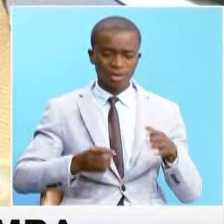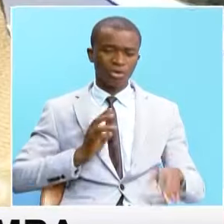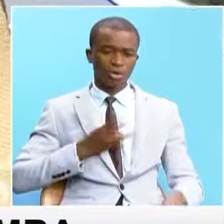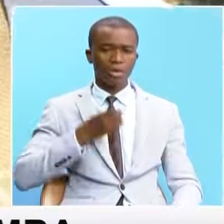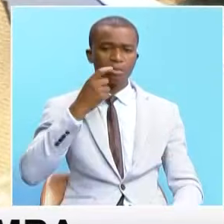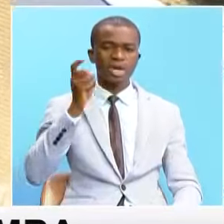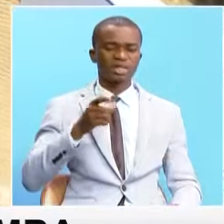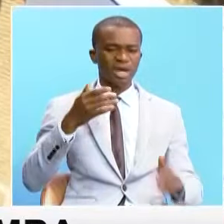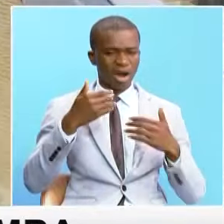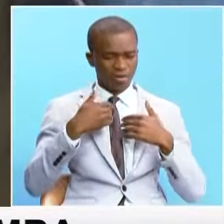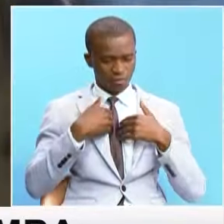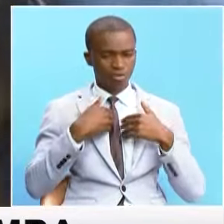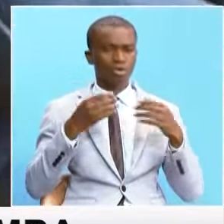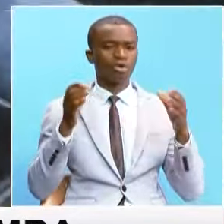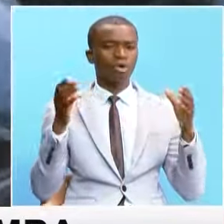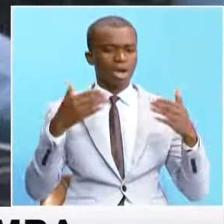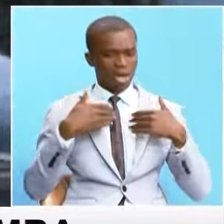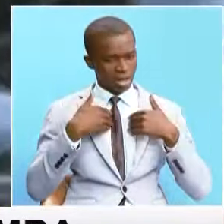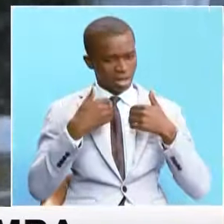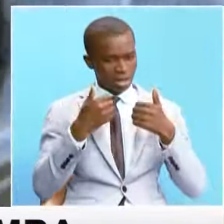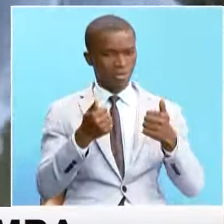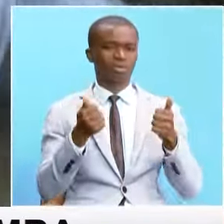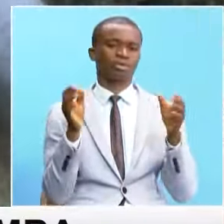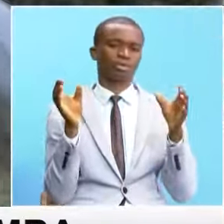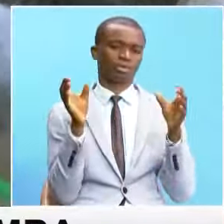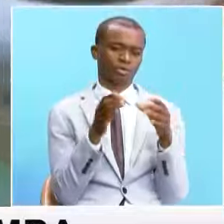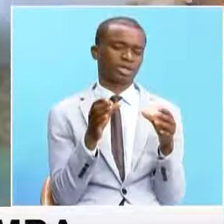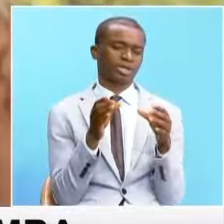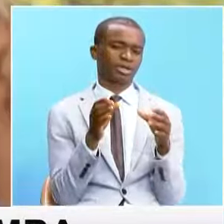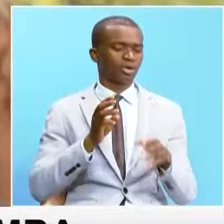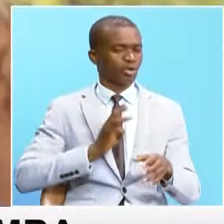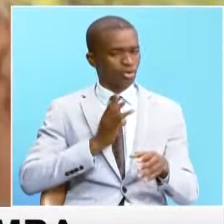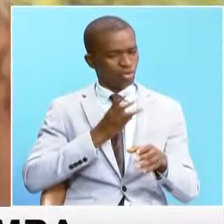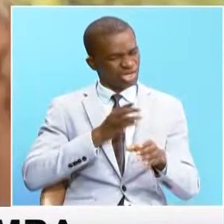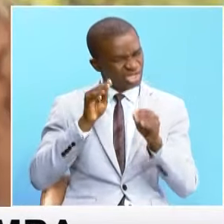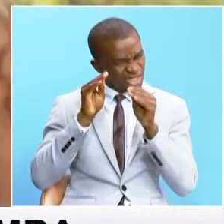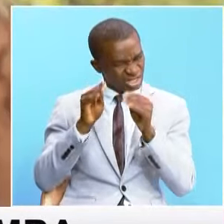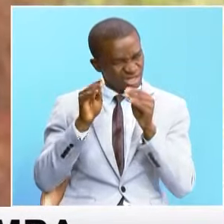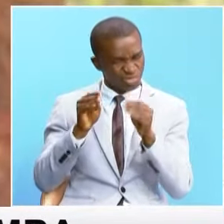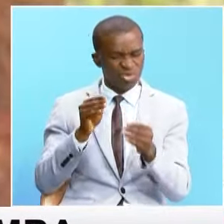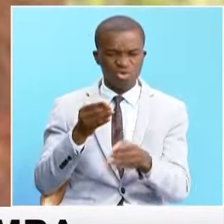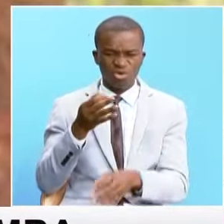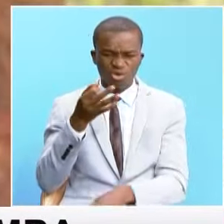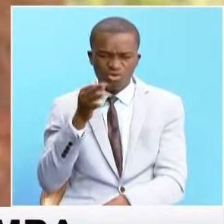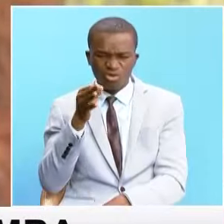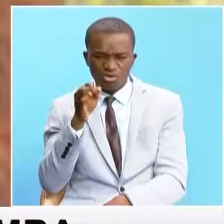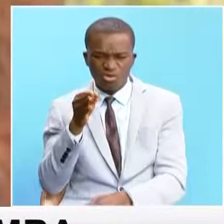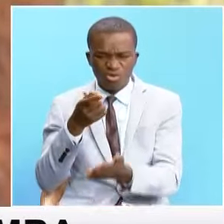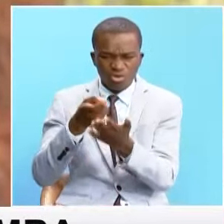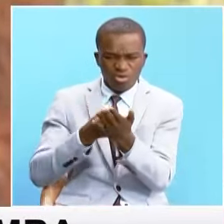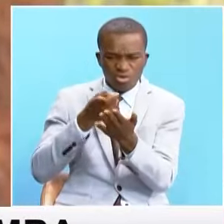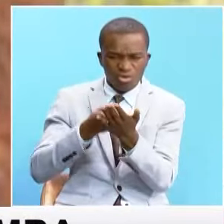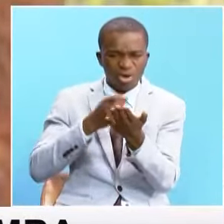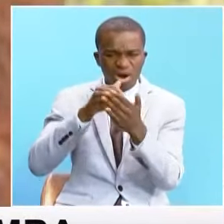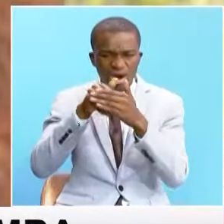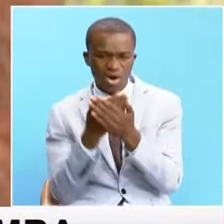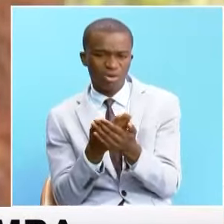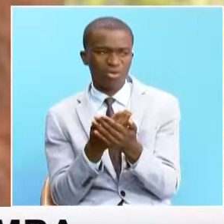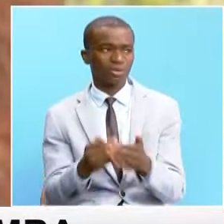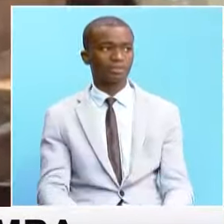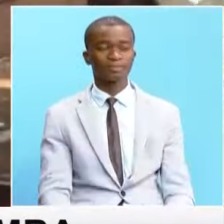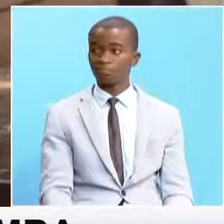to prepare balanced meals, how to process and preserve vegetables and other things. Lida Sinagoma, a